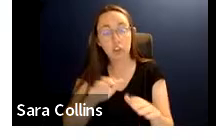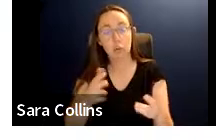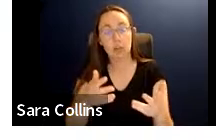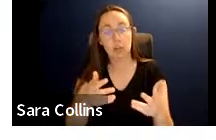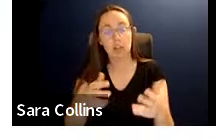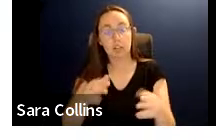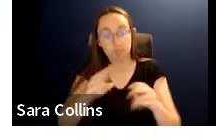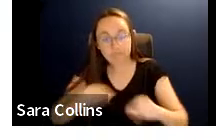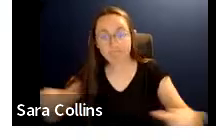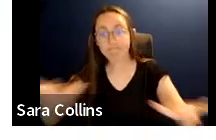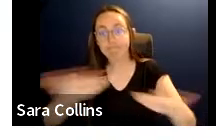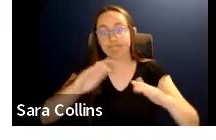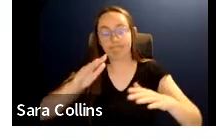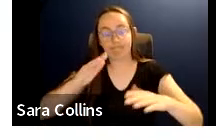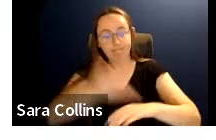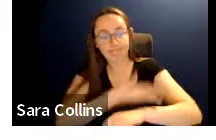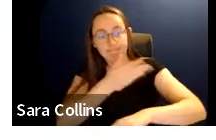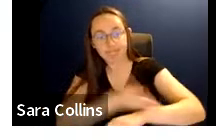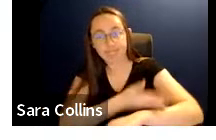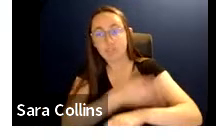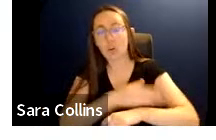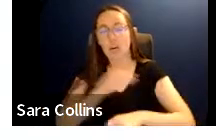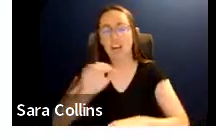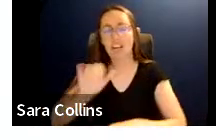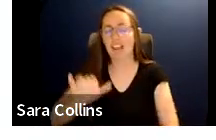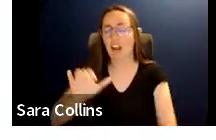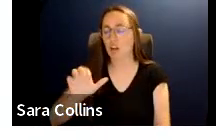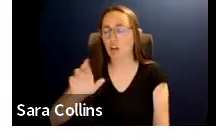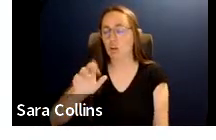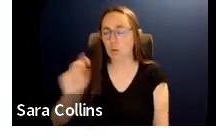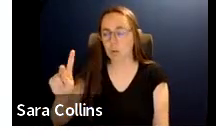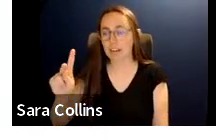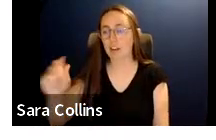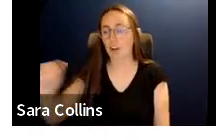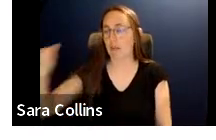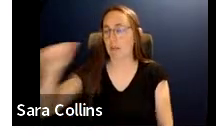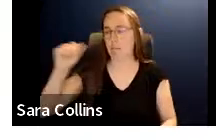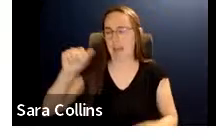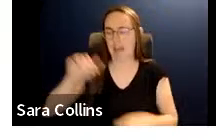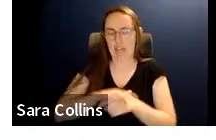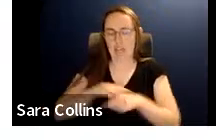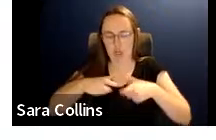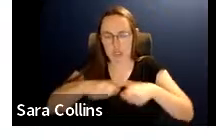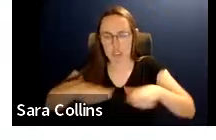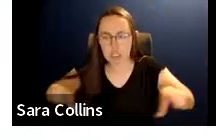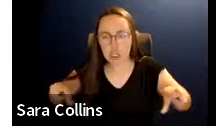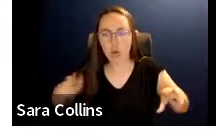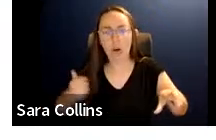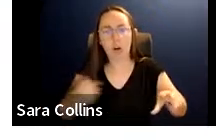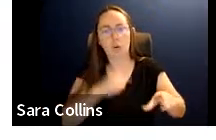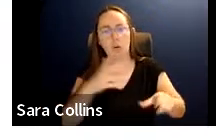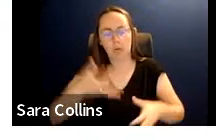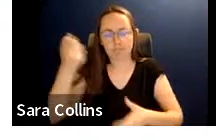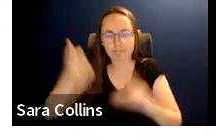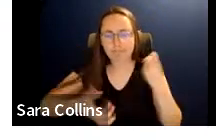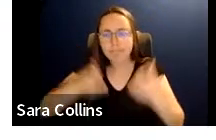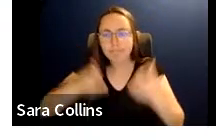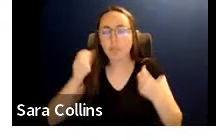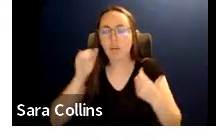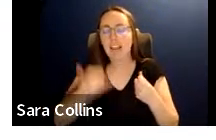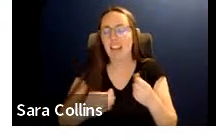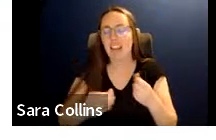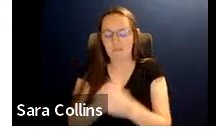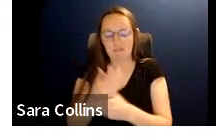along the creek that runs the back corridor of our property, removing photos of volunteers removing non-native